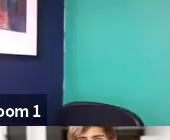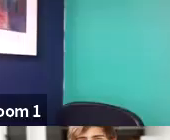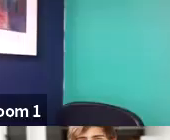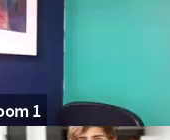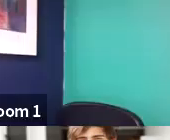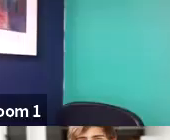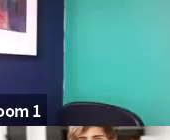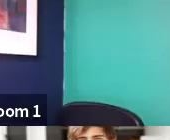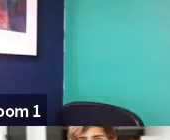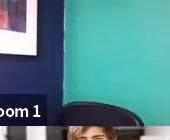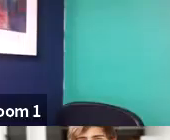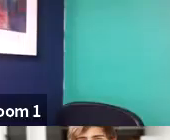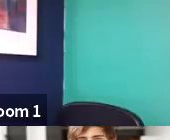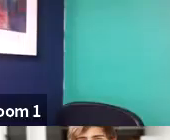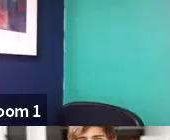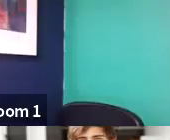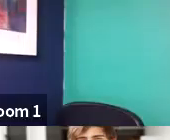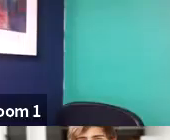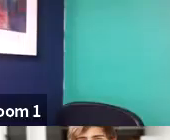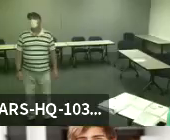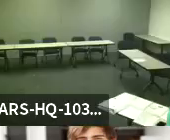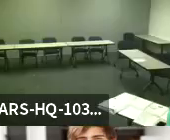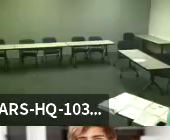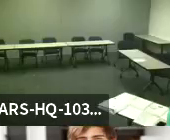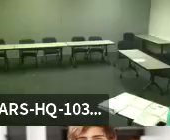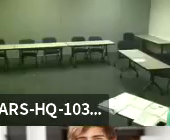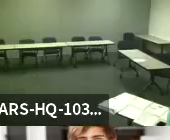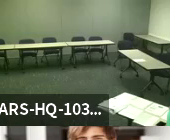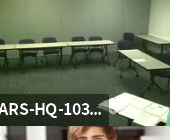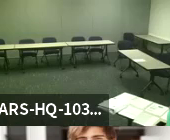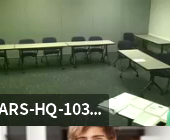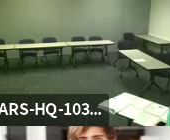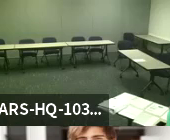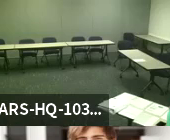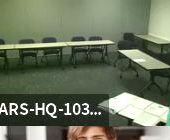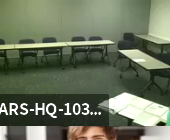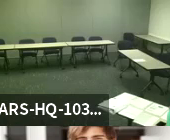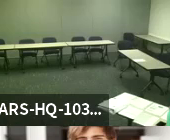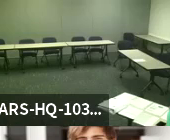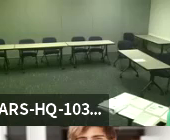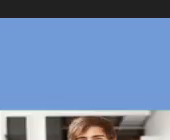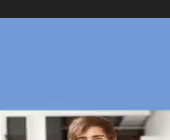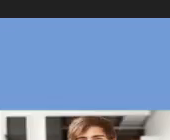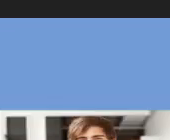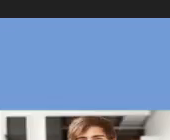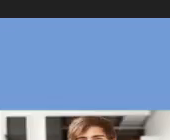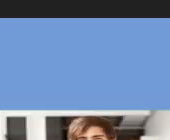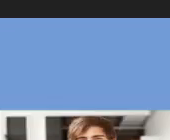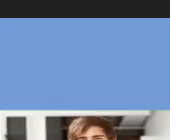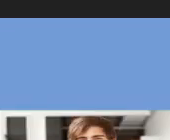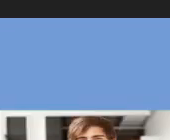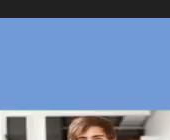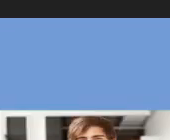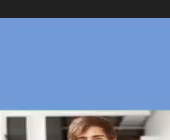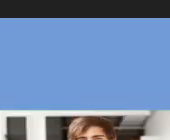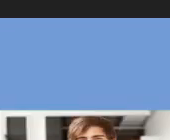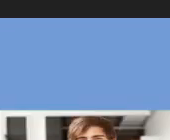All right, I'll put you back on mute. Okay. All right. This angle. Okay, hold on.